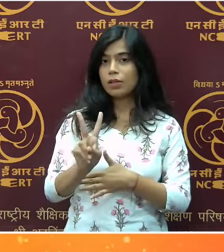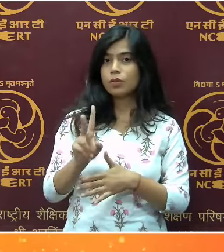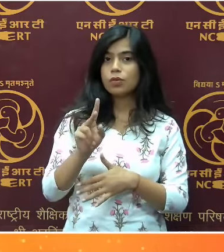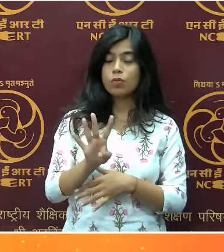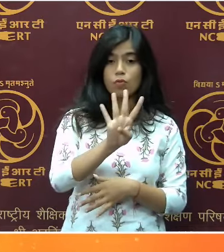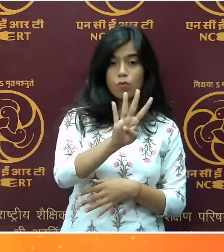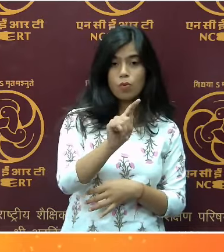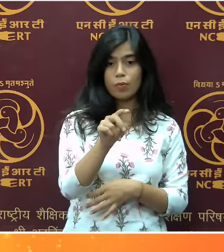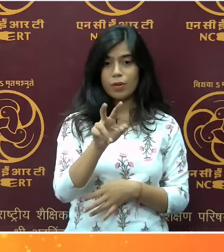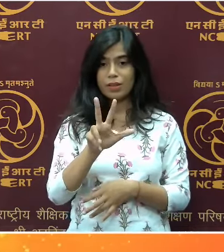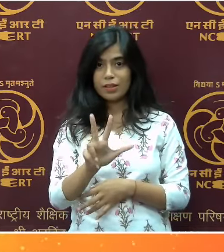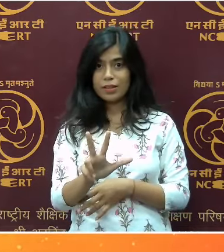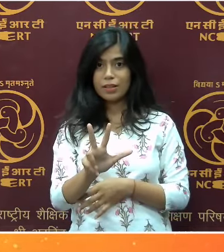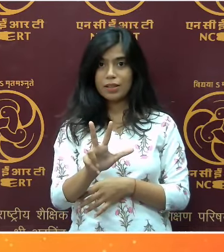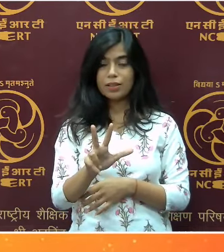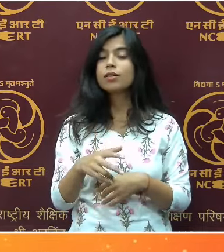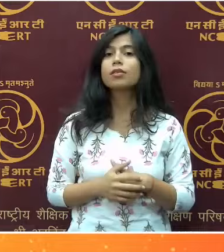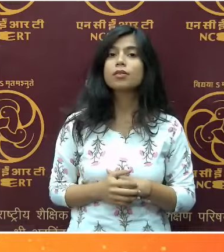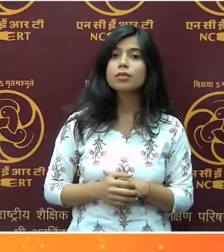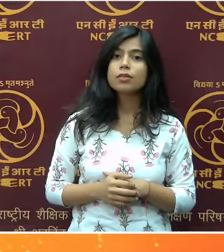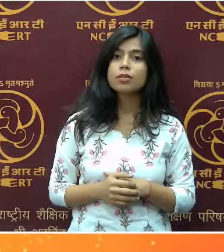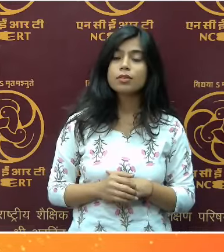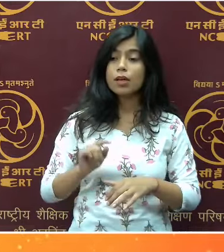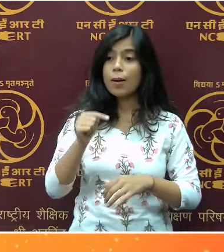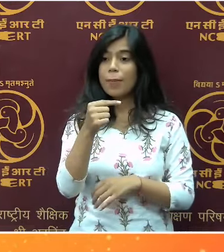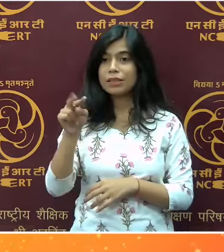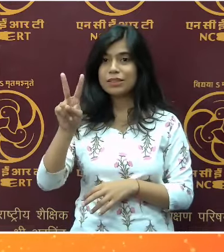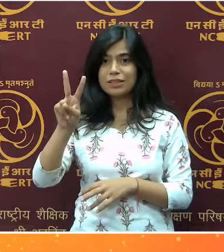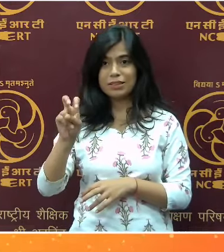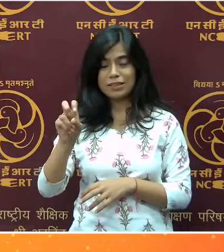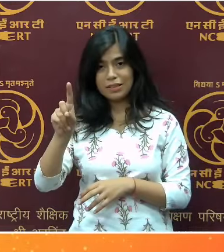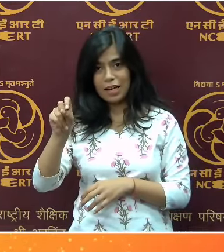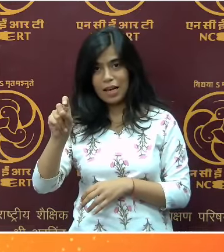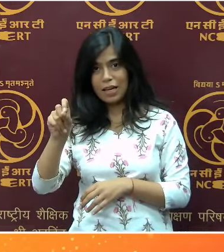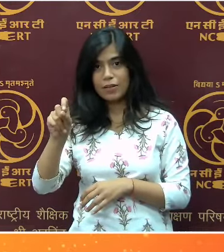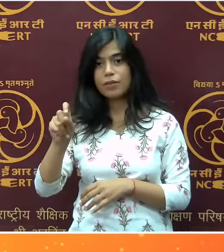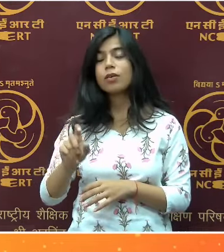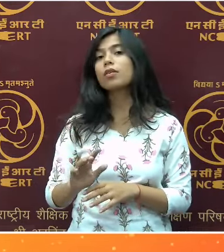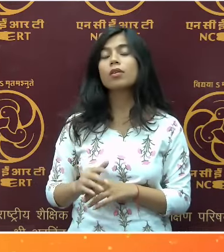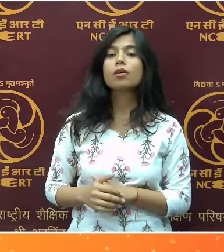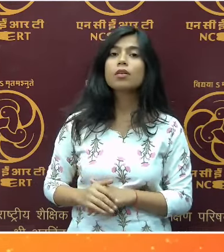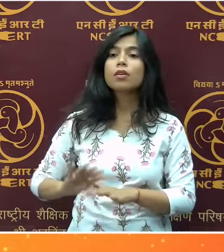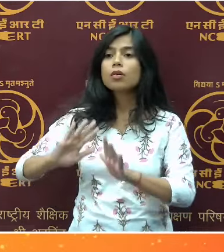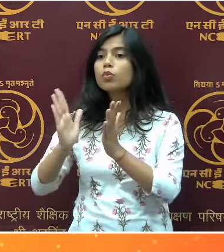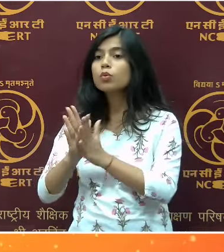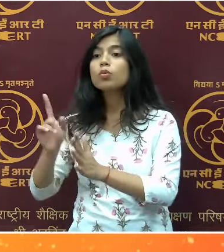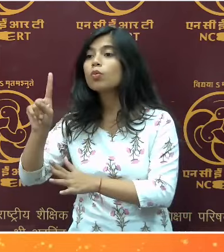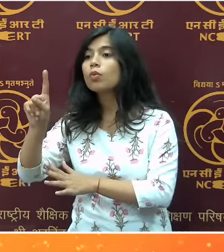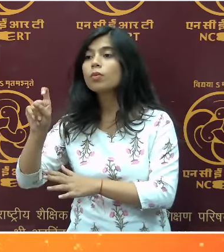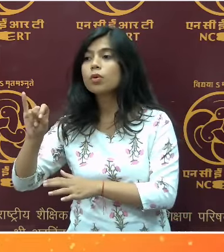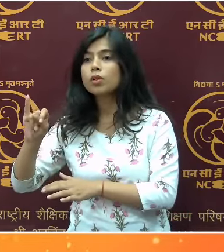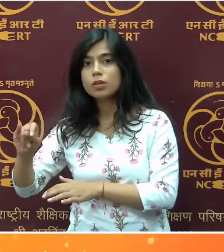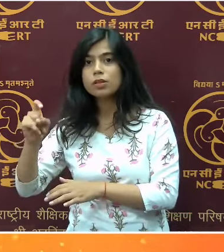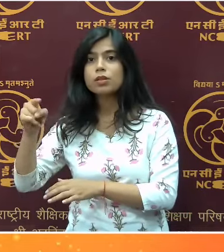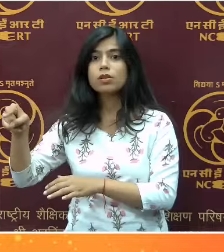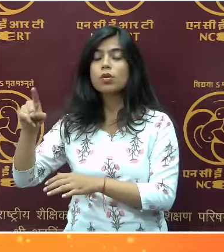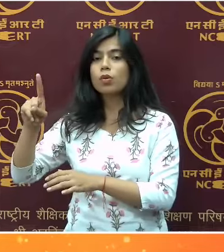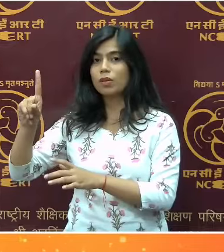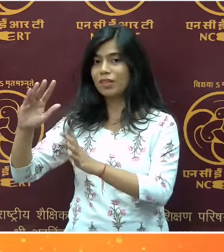4.8 microcoulomb, that is 4.8 into 10 power minus, one charge has 1.6 into 10 power minus 19